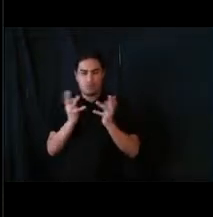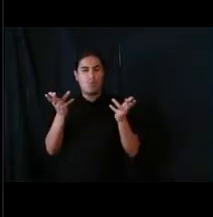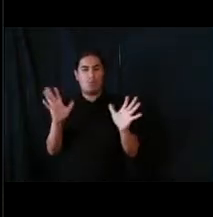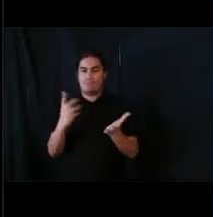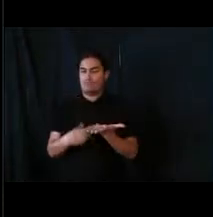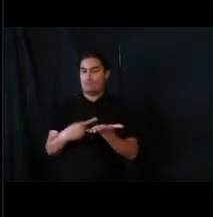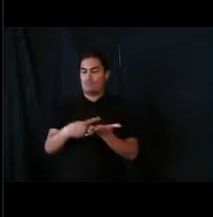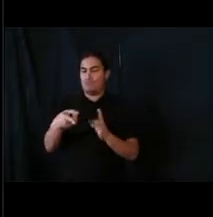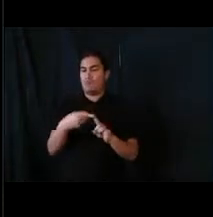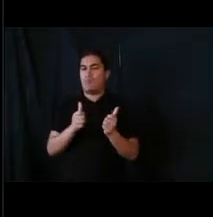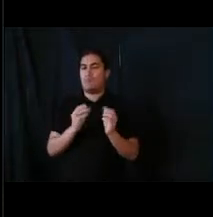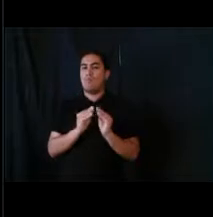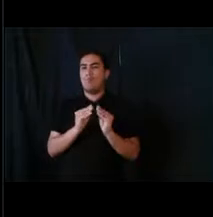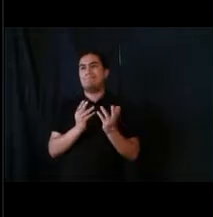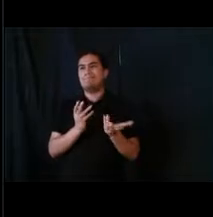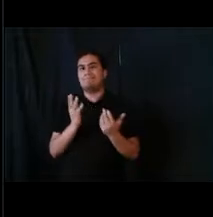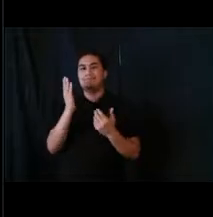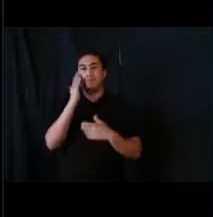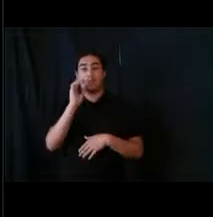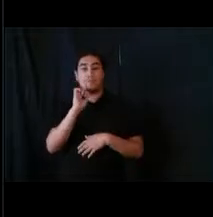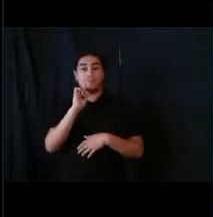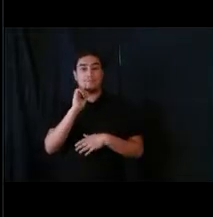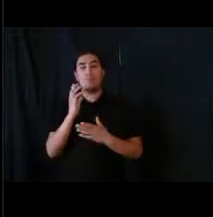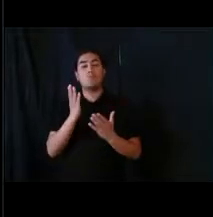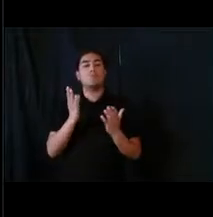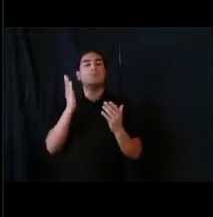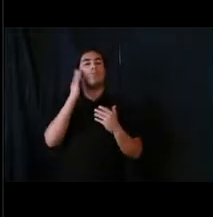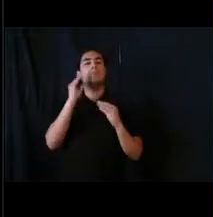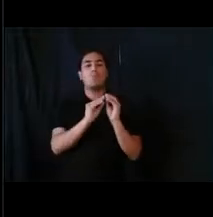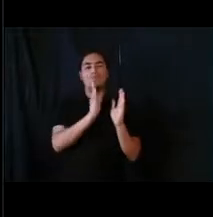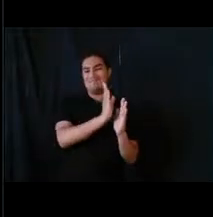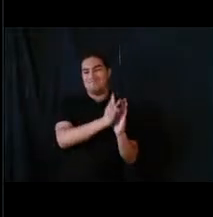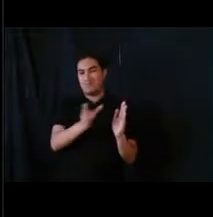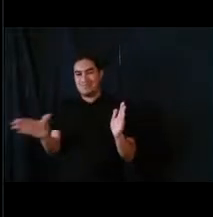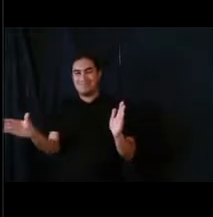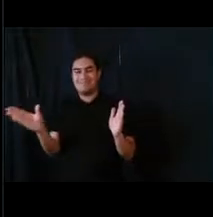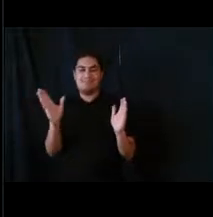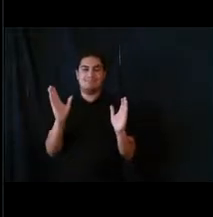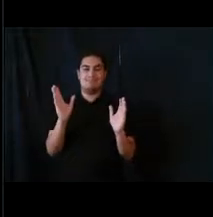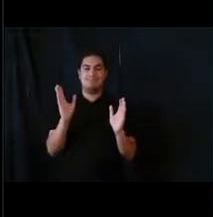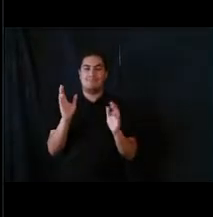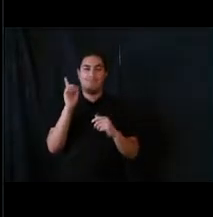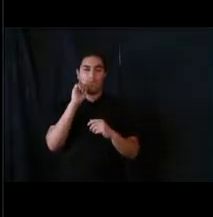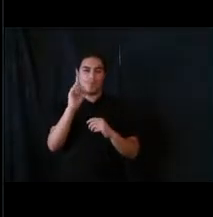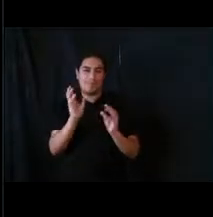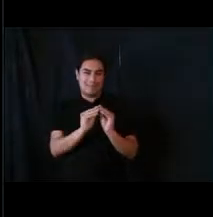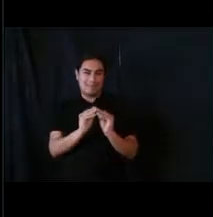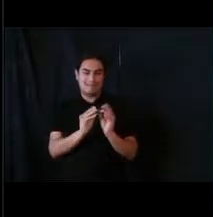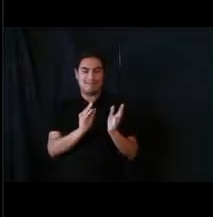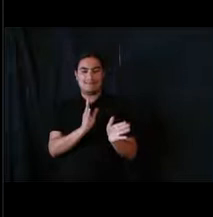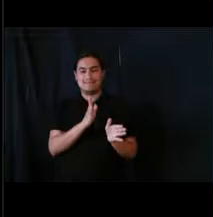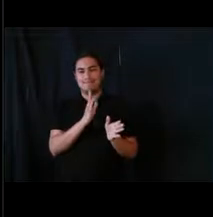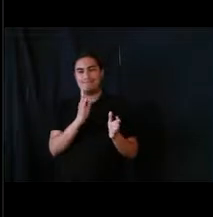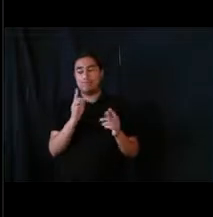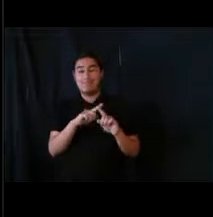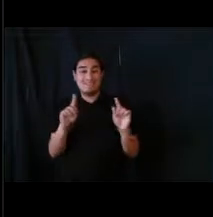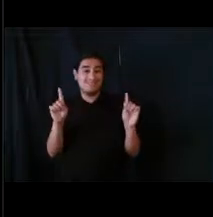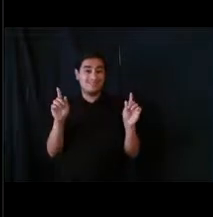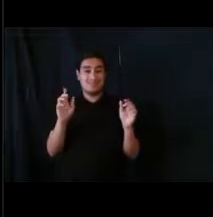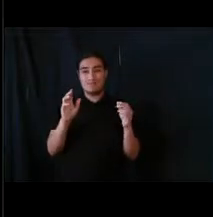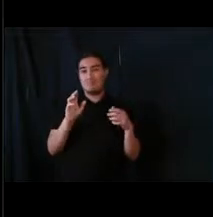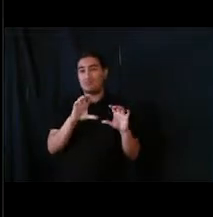about talked about more you know series that are similar and and maybe focused on different communities or different um demographics